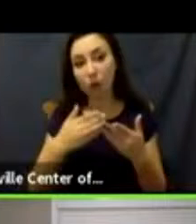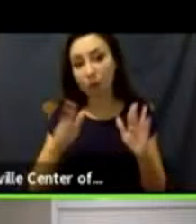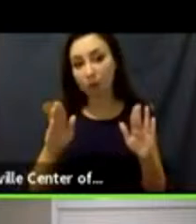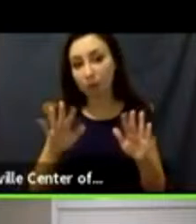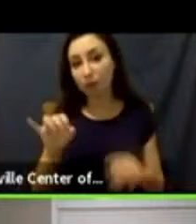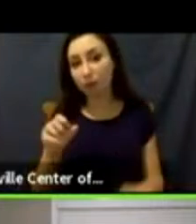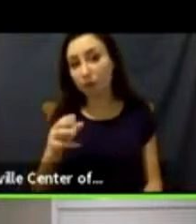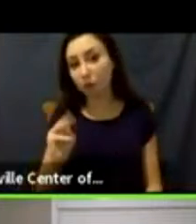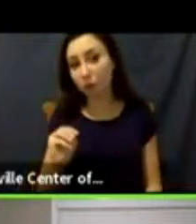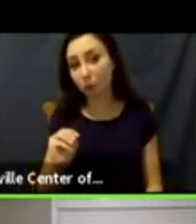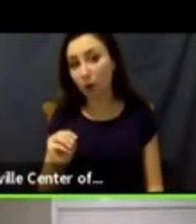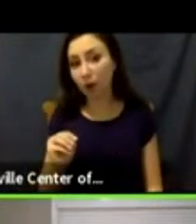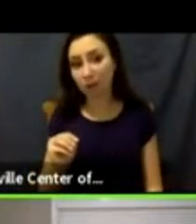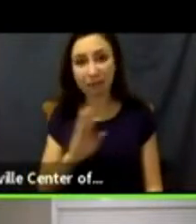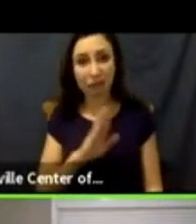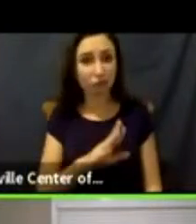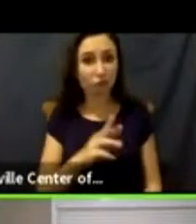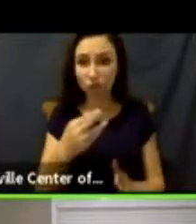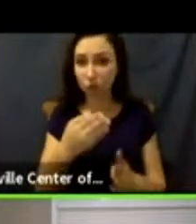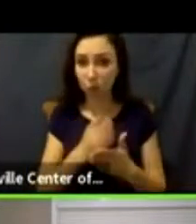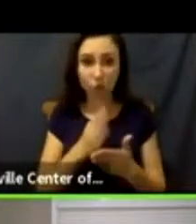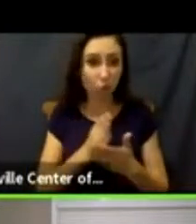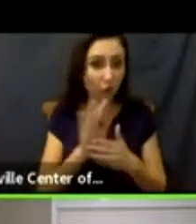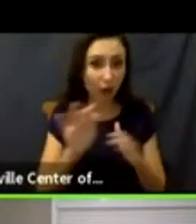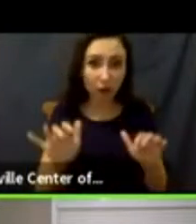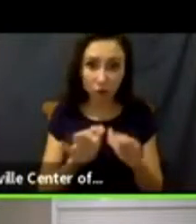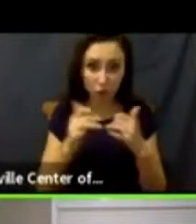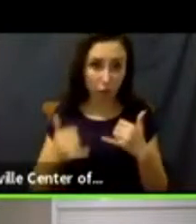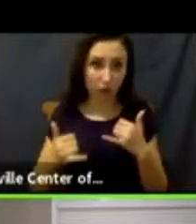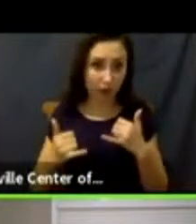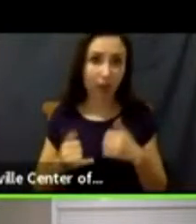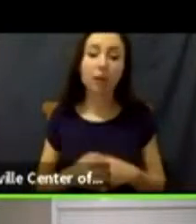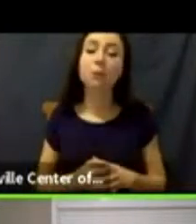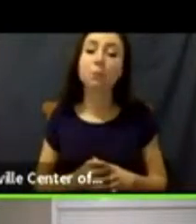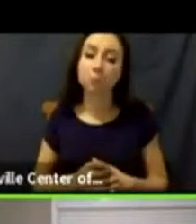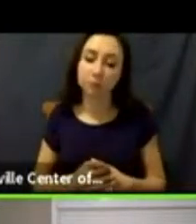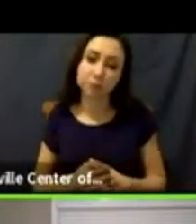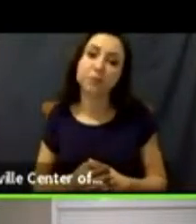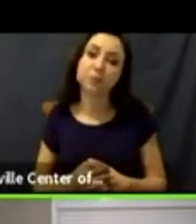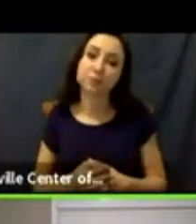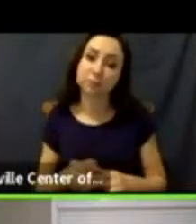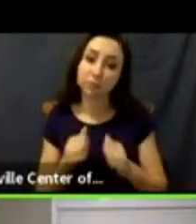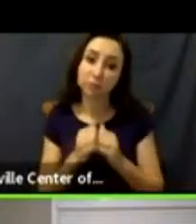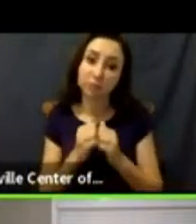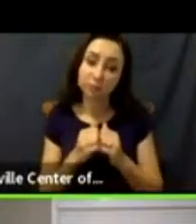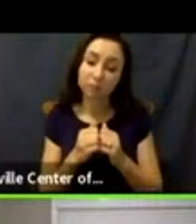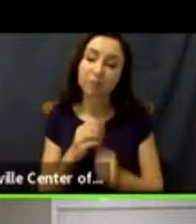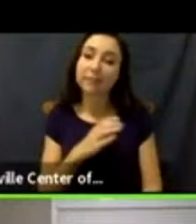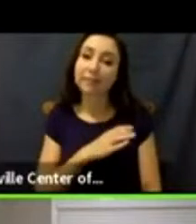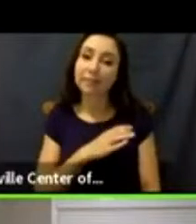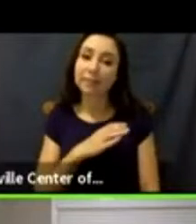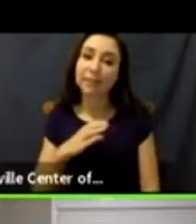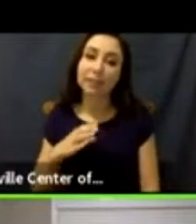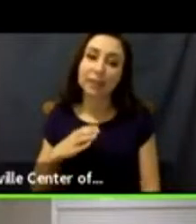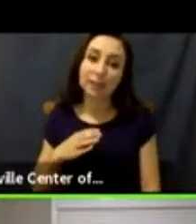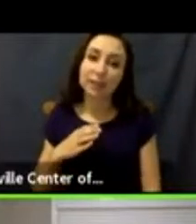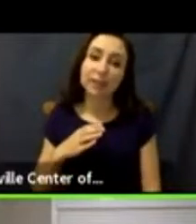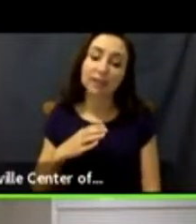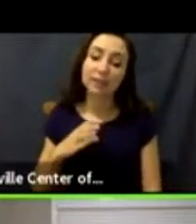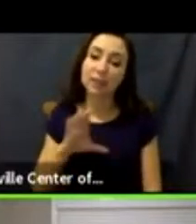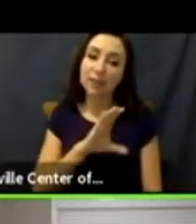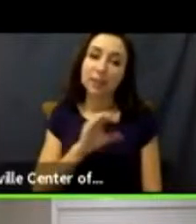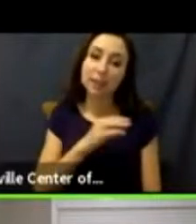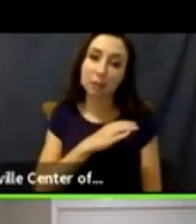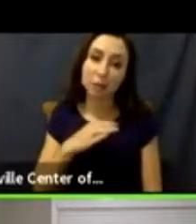entirely within your rights to do as things stand right now. But the county commission felt that the public needed to have